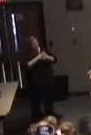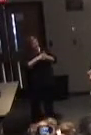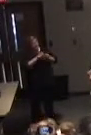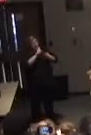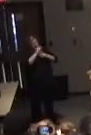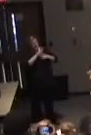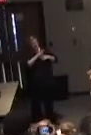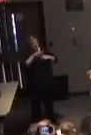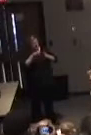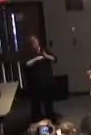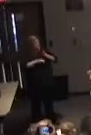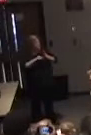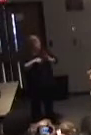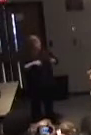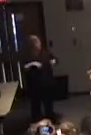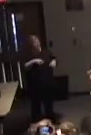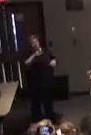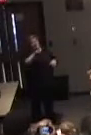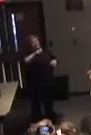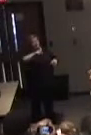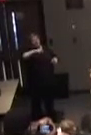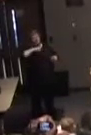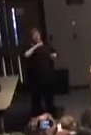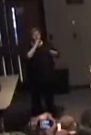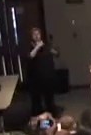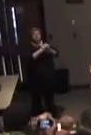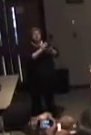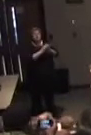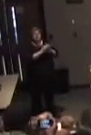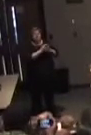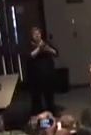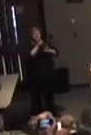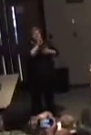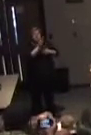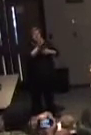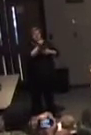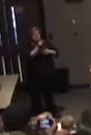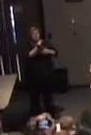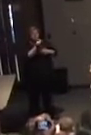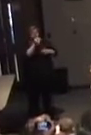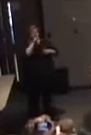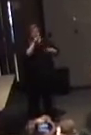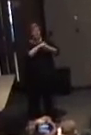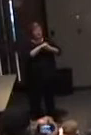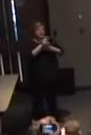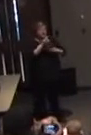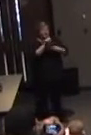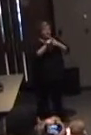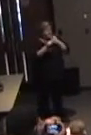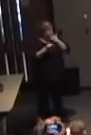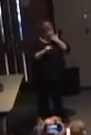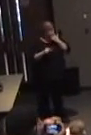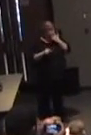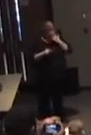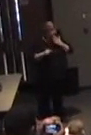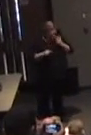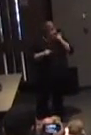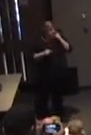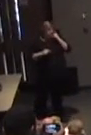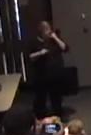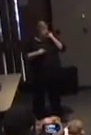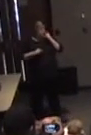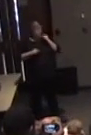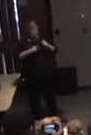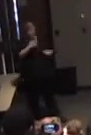funding in America without taking that? Well, veterans is separate. The budget I talked about, the $700 billion, has nothing to do with the veterans. Not just veterans, but I think they kind of now look